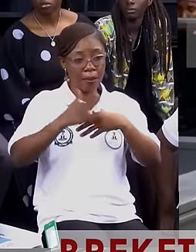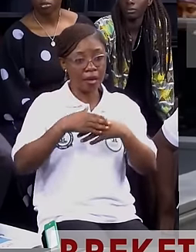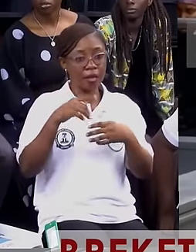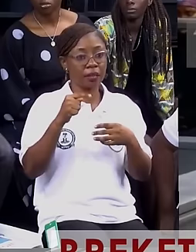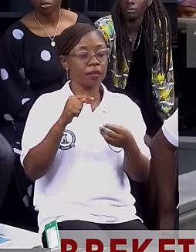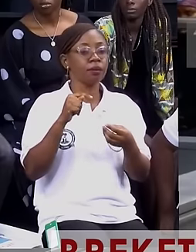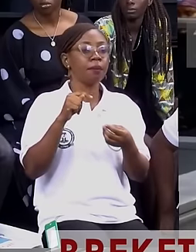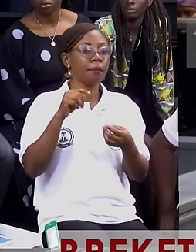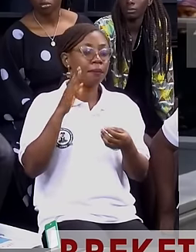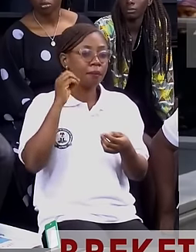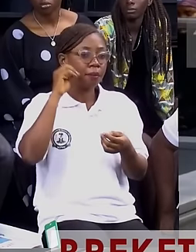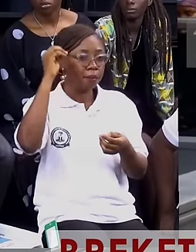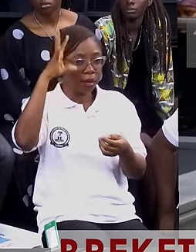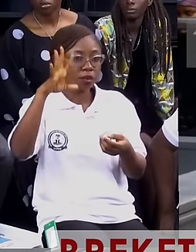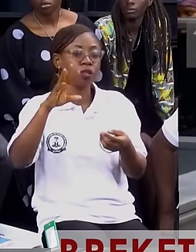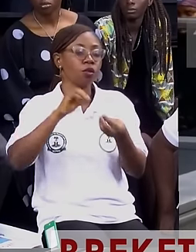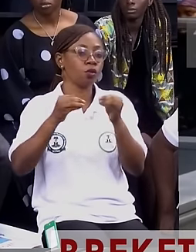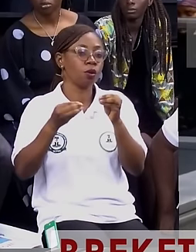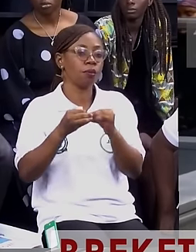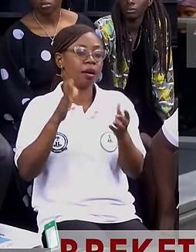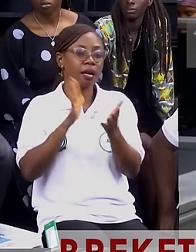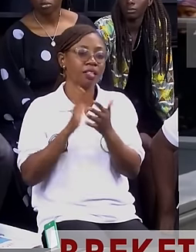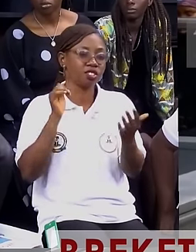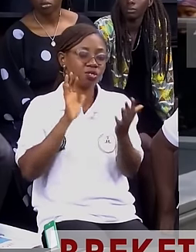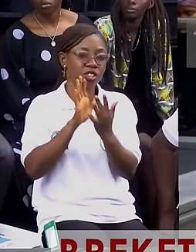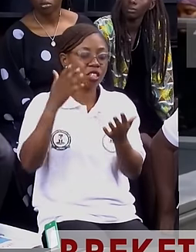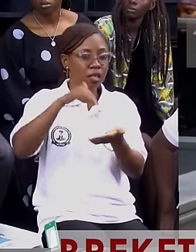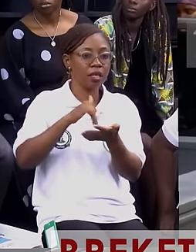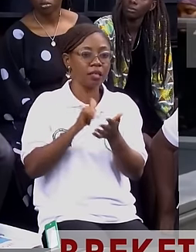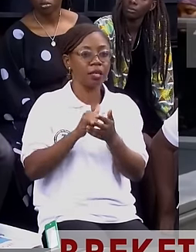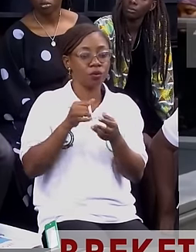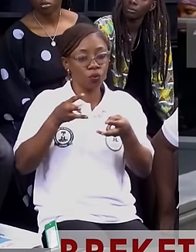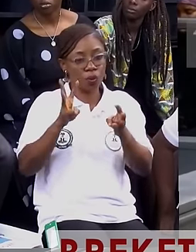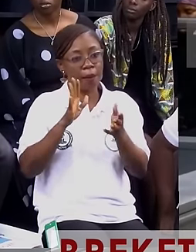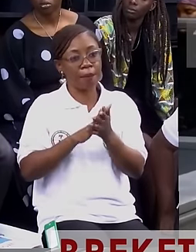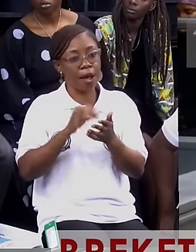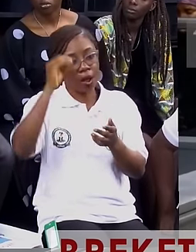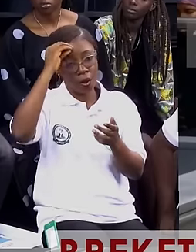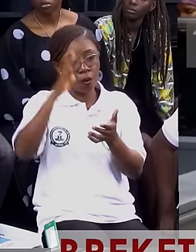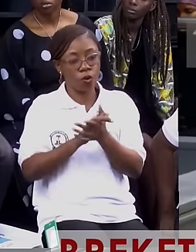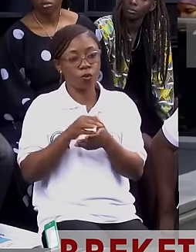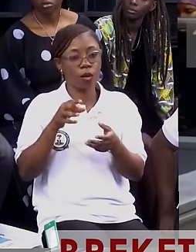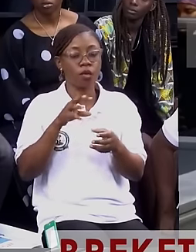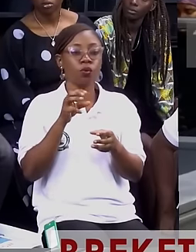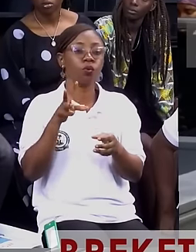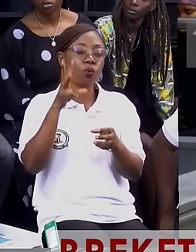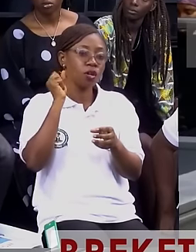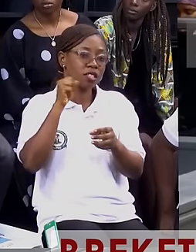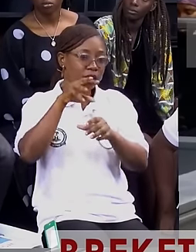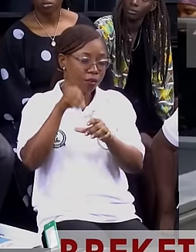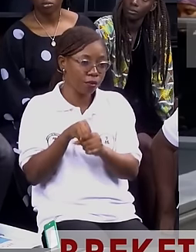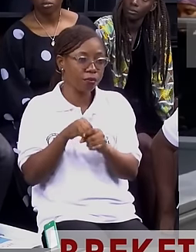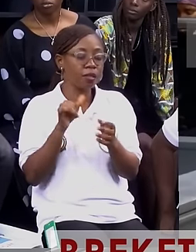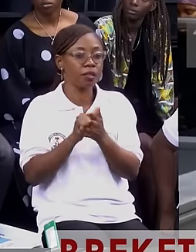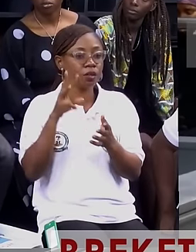number was not going through again. So that was the only way my husband was involved in the case, because she dialed the number, and that